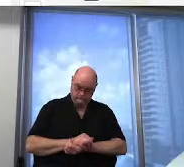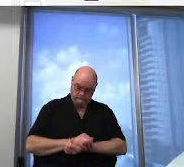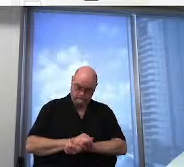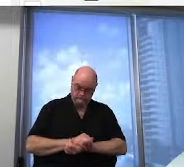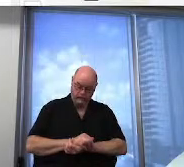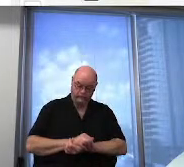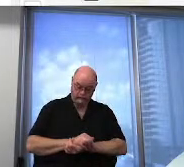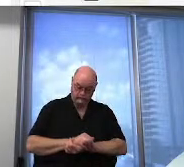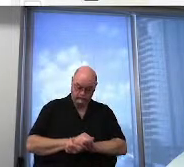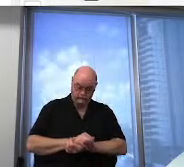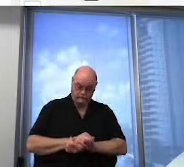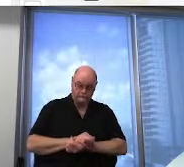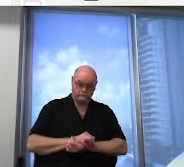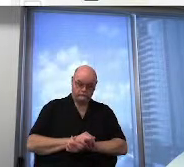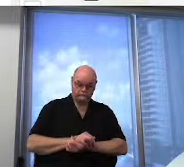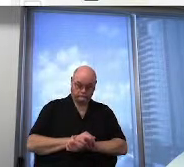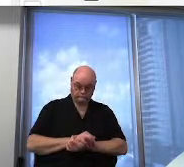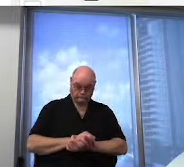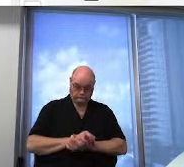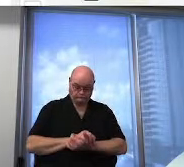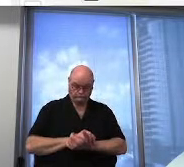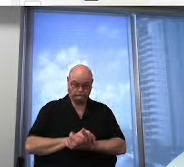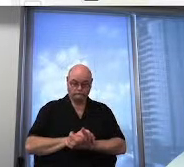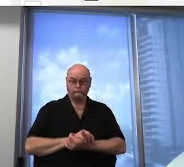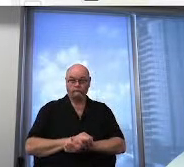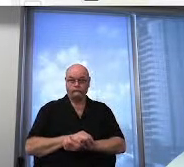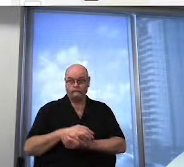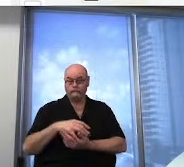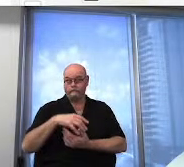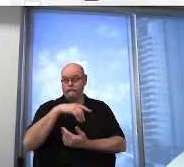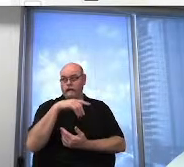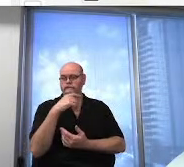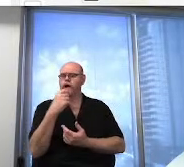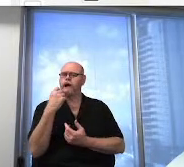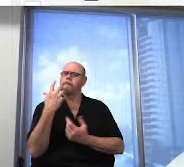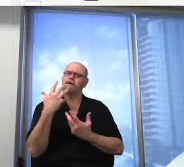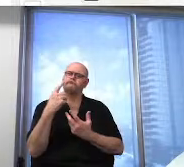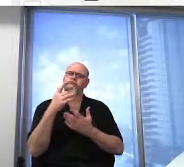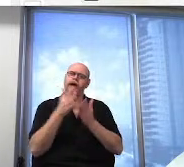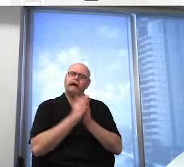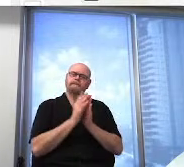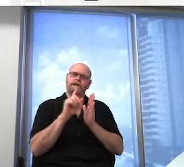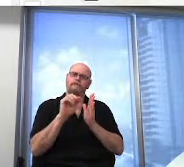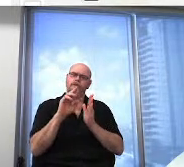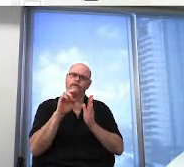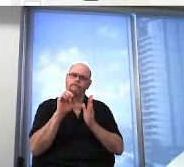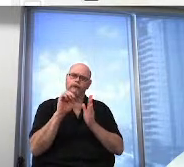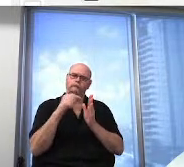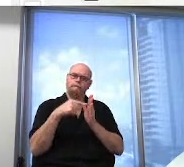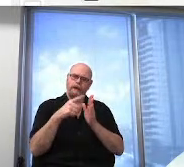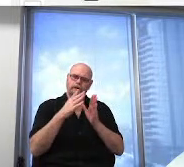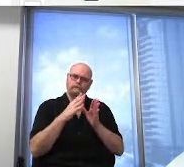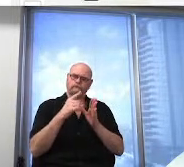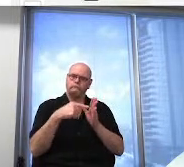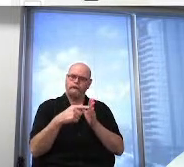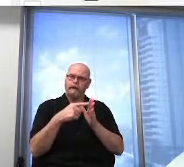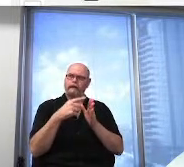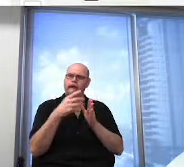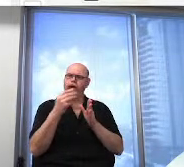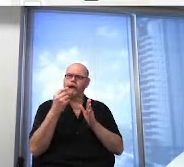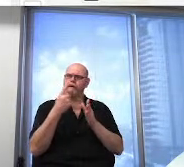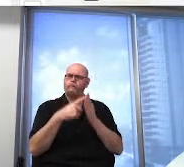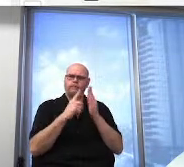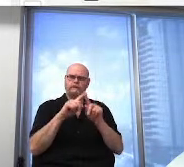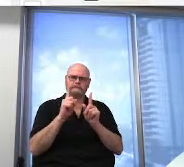Pedro Ingeniero Martinez, my line of questioning is how much are we asking the ratepayers to pay and why, and the difference and the